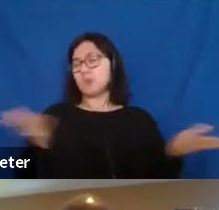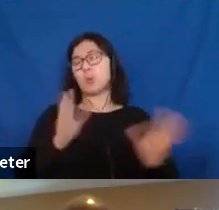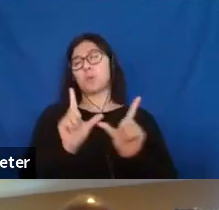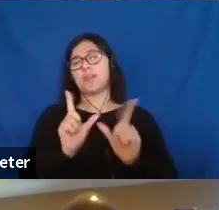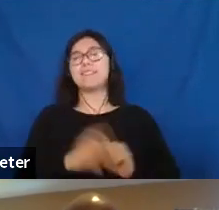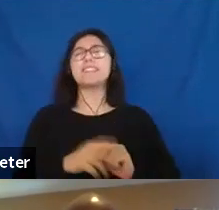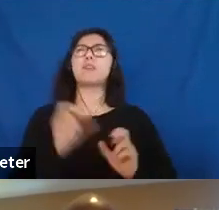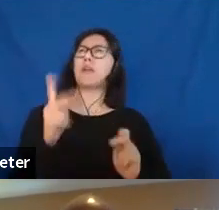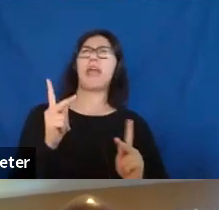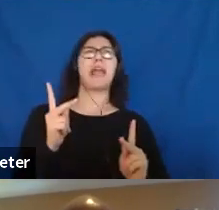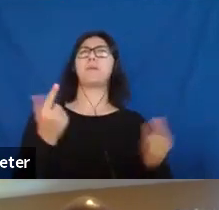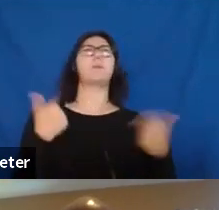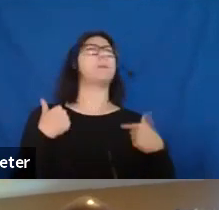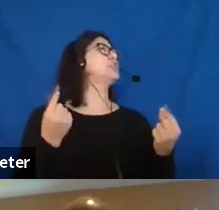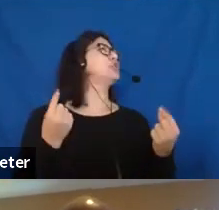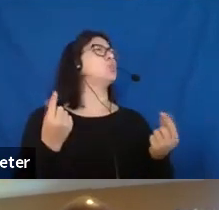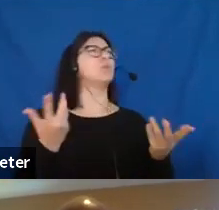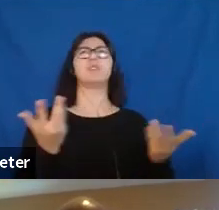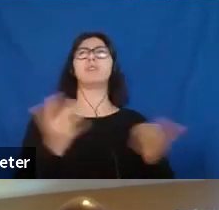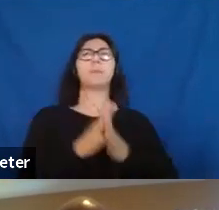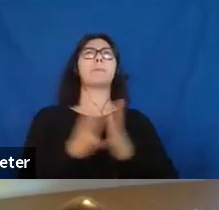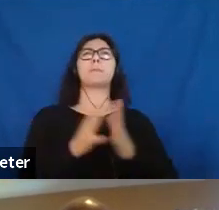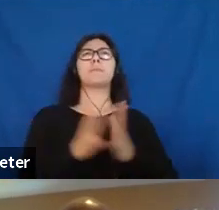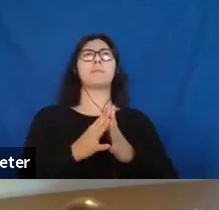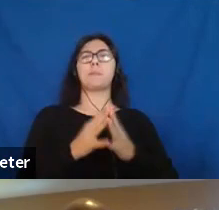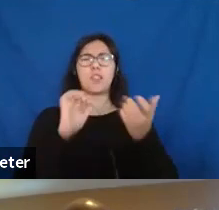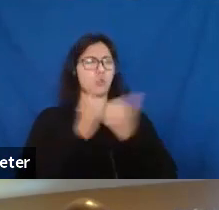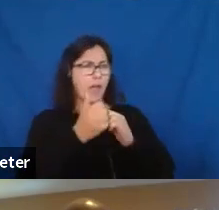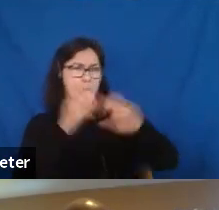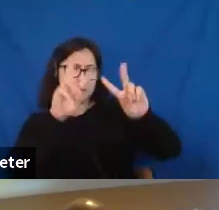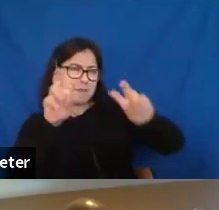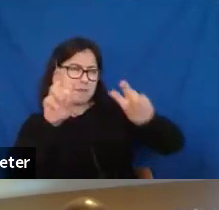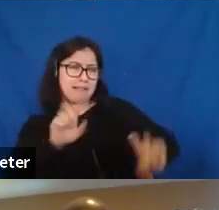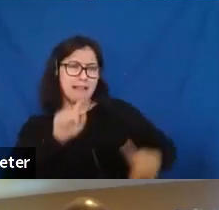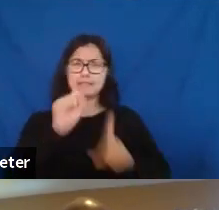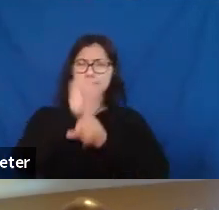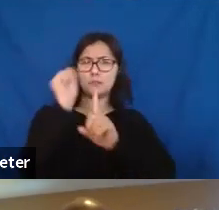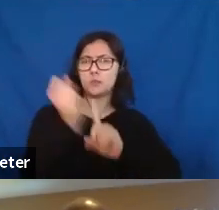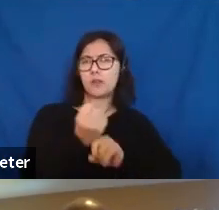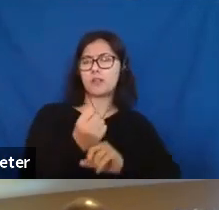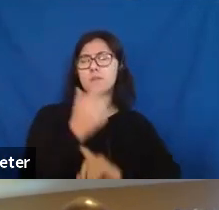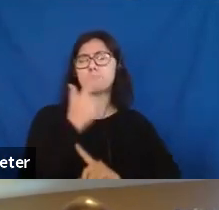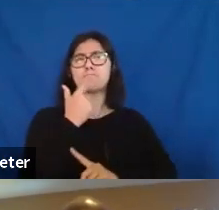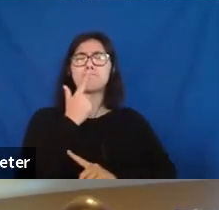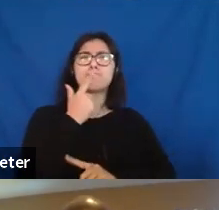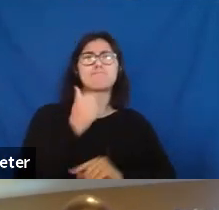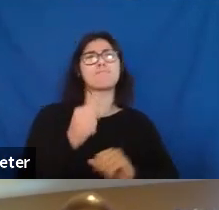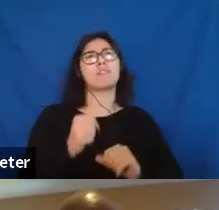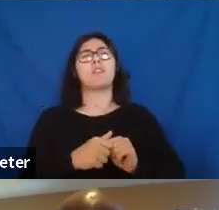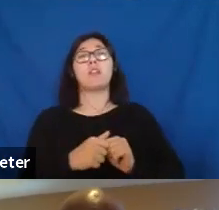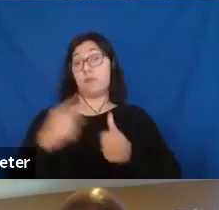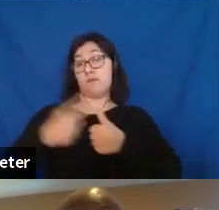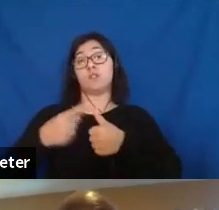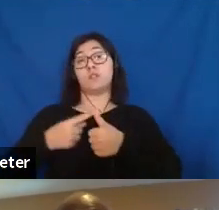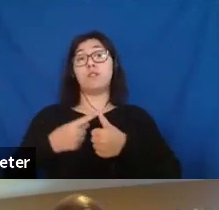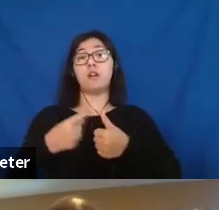Okay. What am I doing? How might you examine the situation? Well, the first thing I think